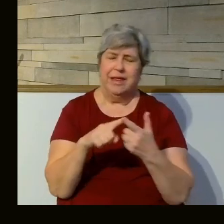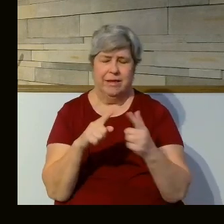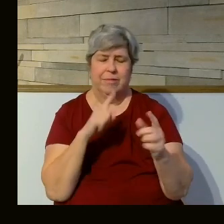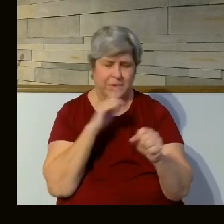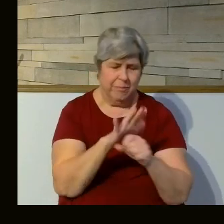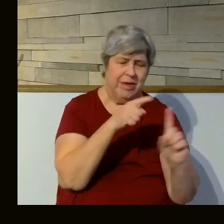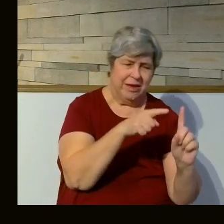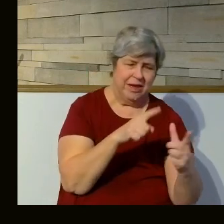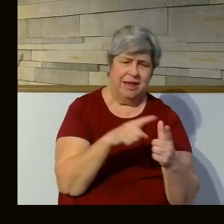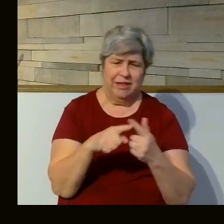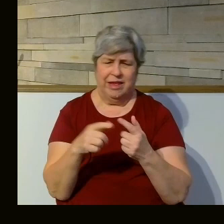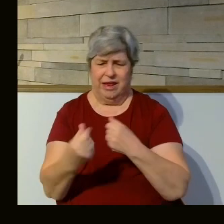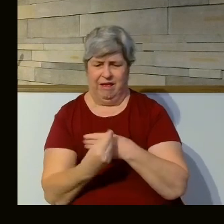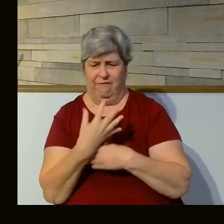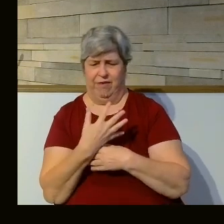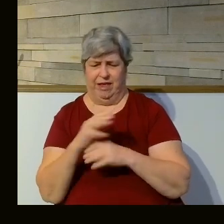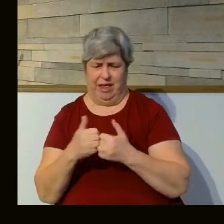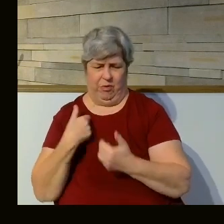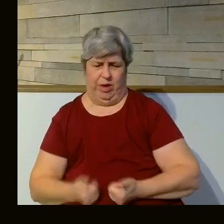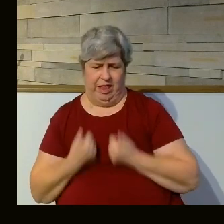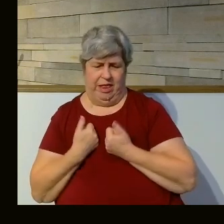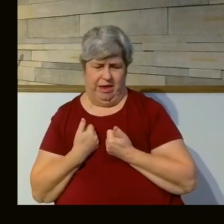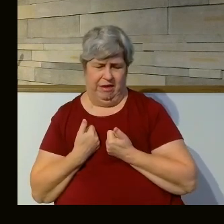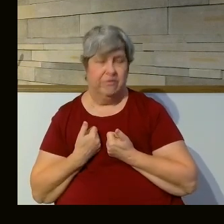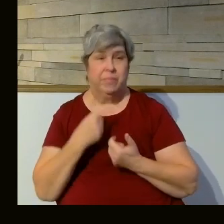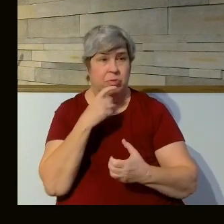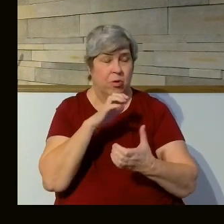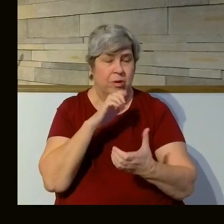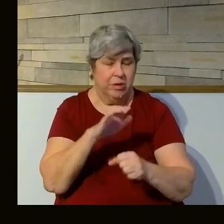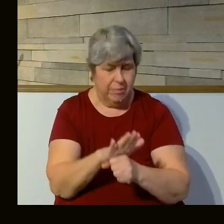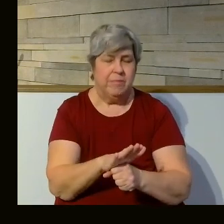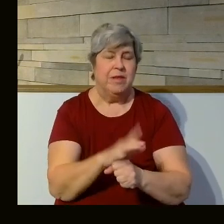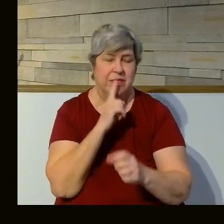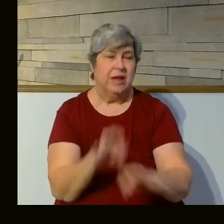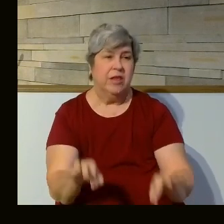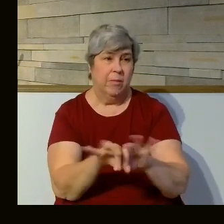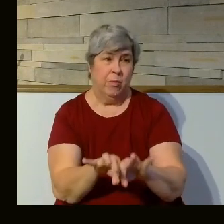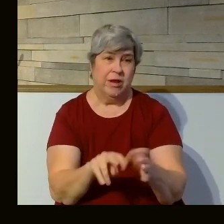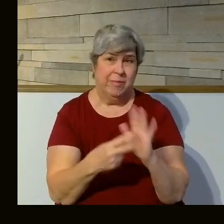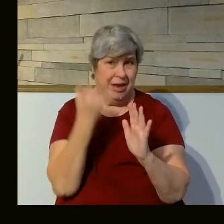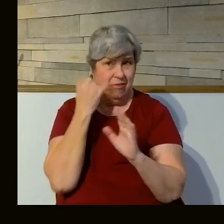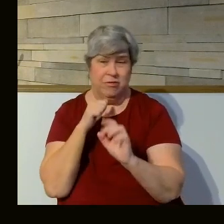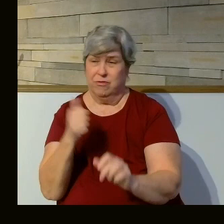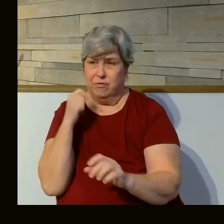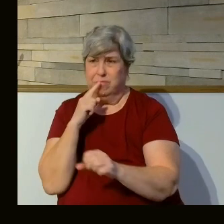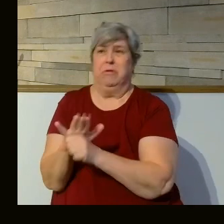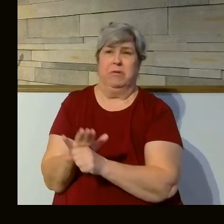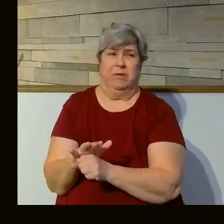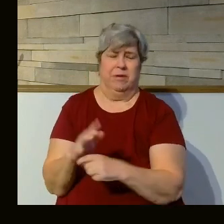out my life ethically. Wow. Commitment's important. And that means the lack of it is significant.